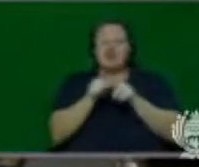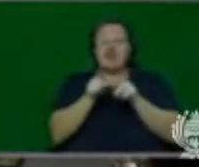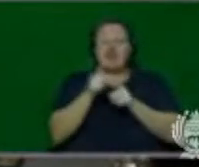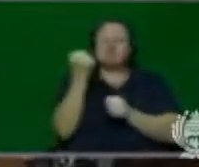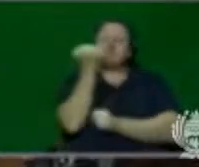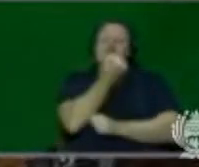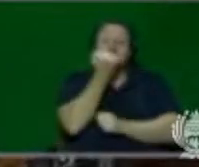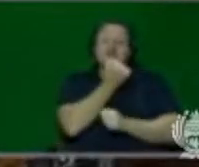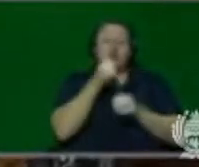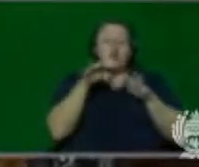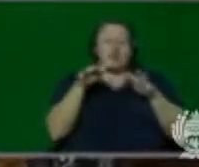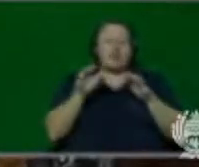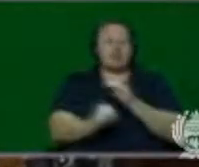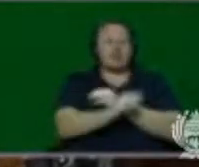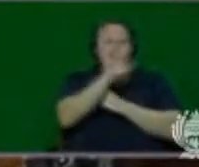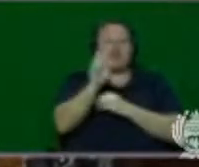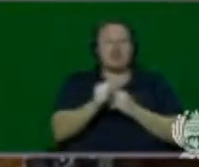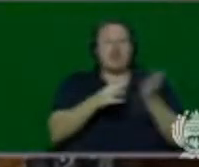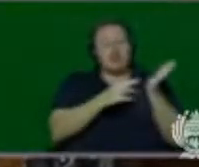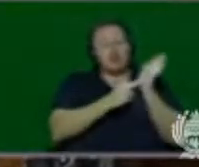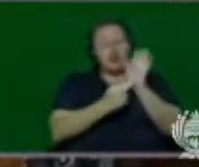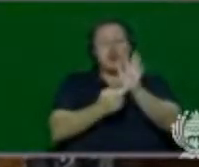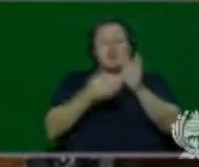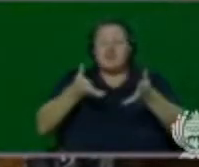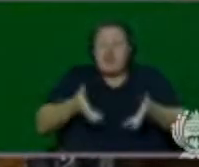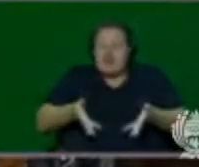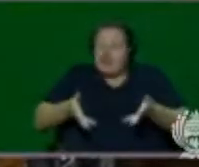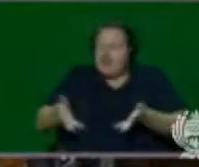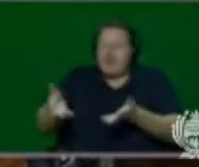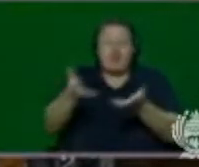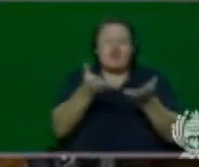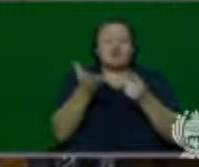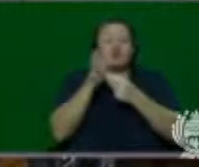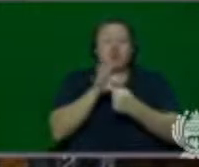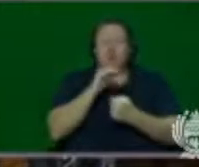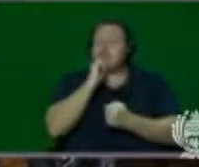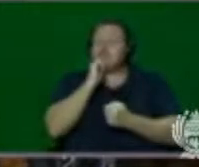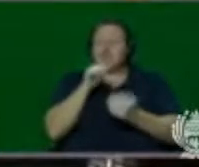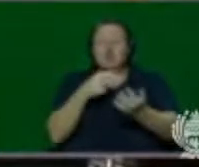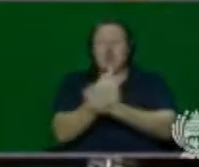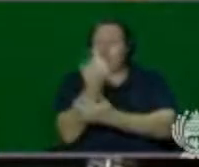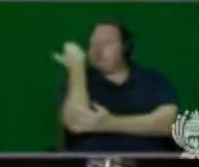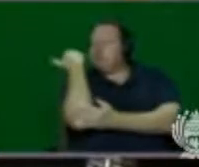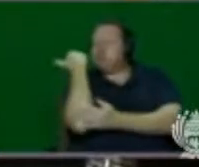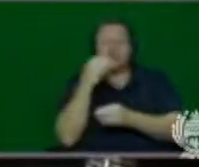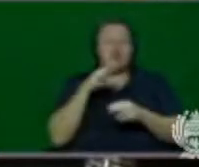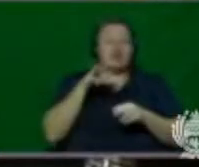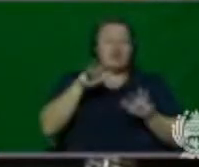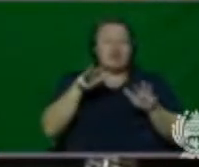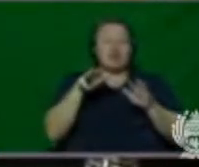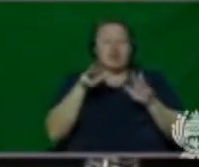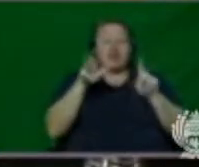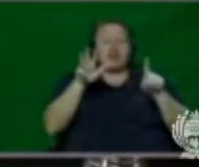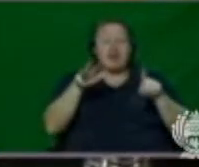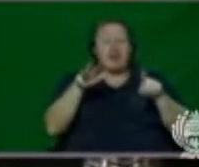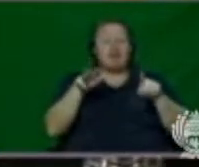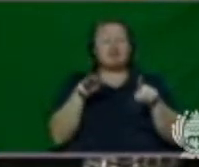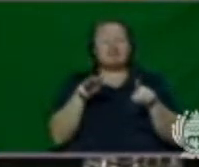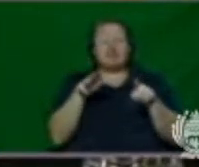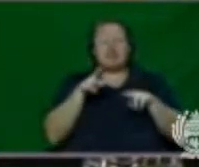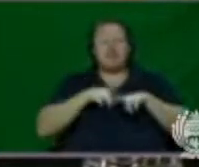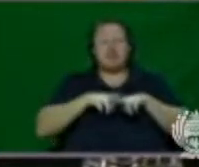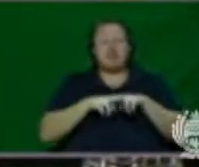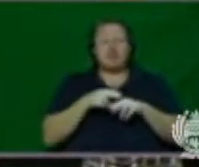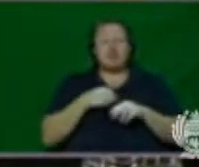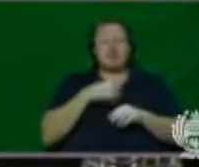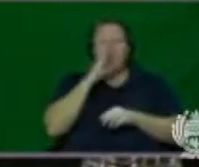people of South Africa, which we represent here, that that day did not happen. So we're asking that that apology must happen.